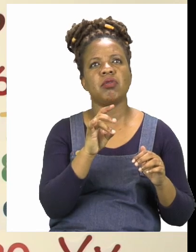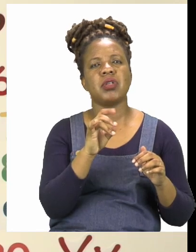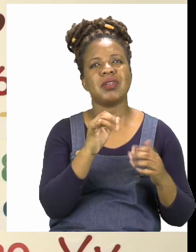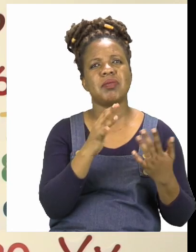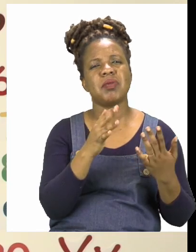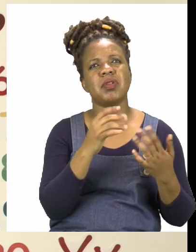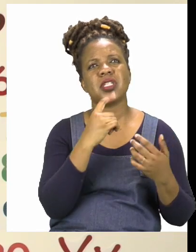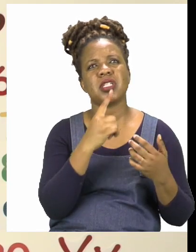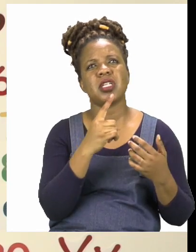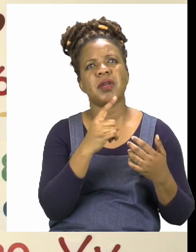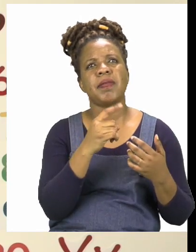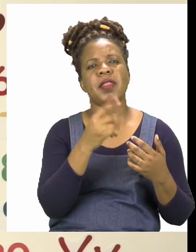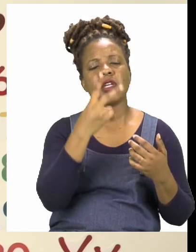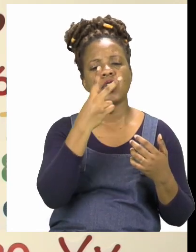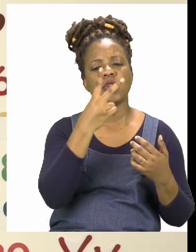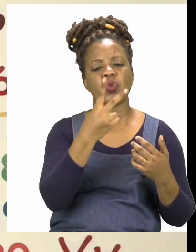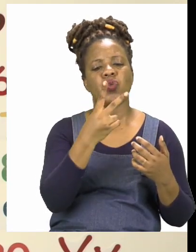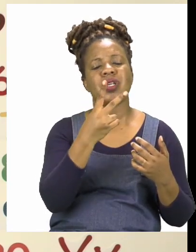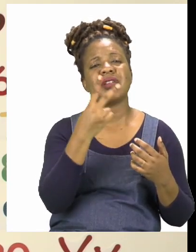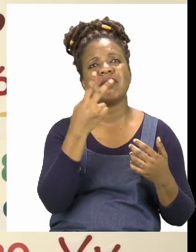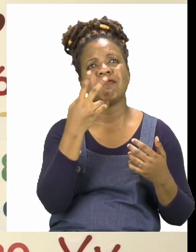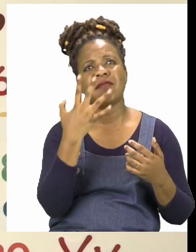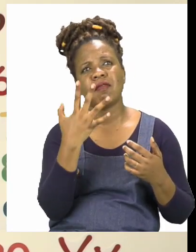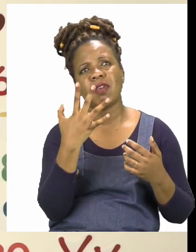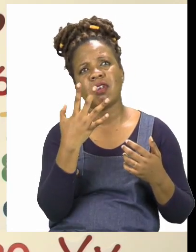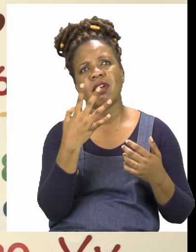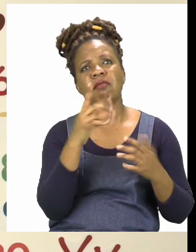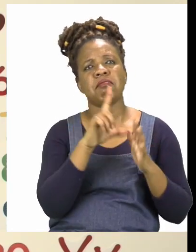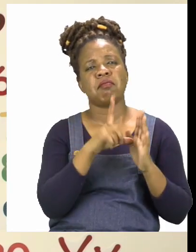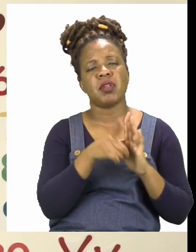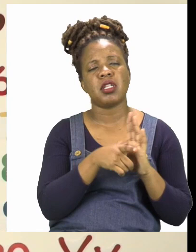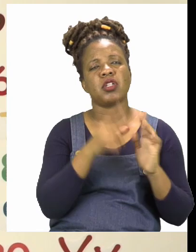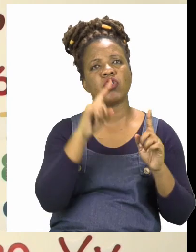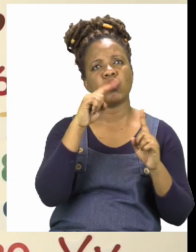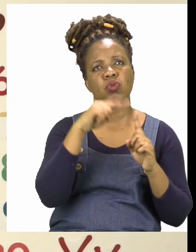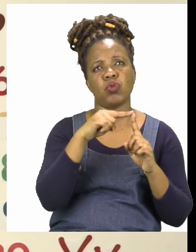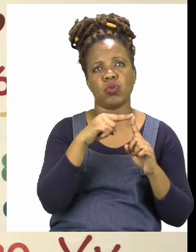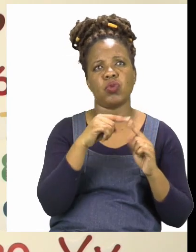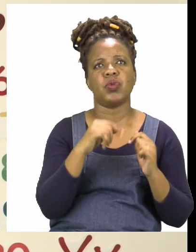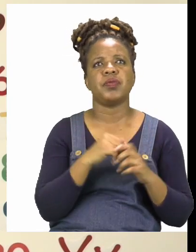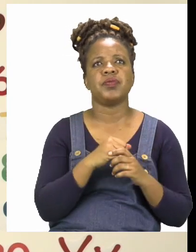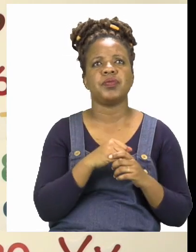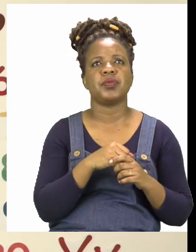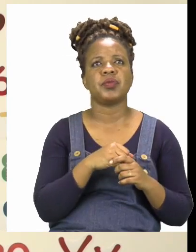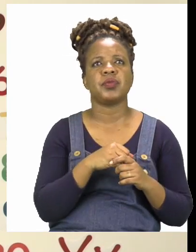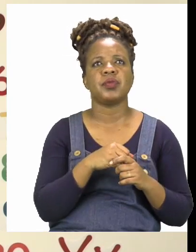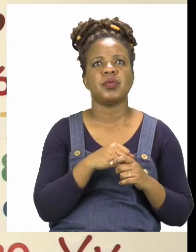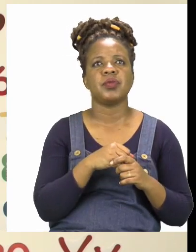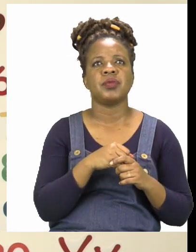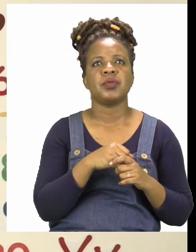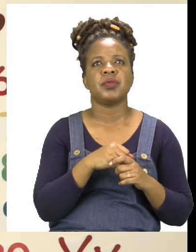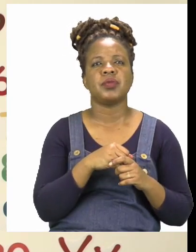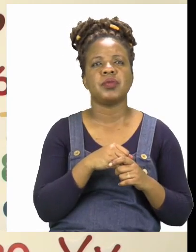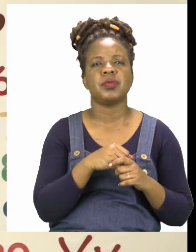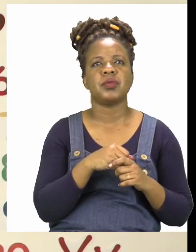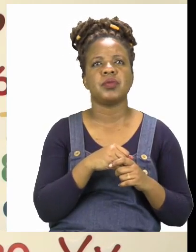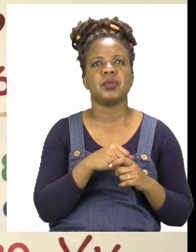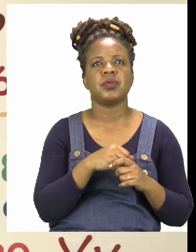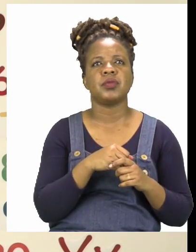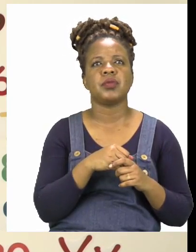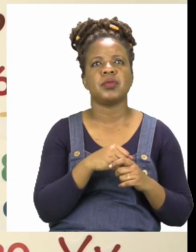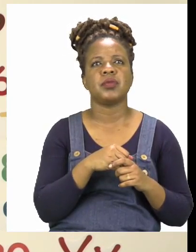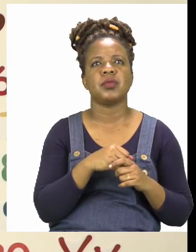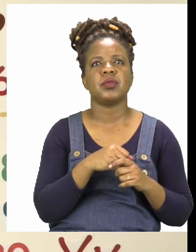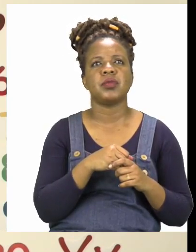then we keep going. 1, 2, 3, 4, 5. So this